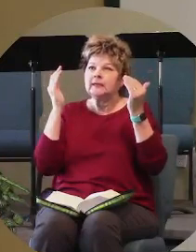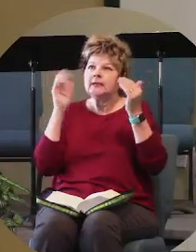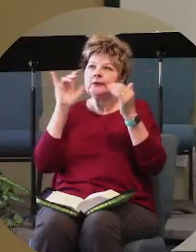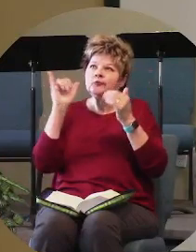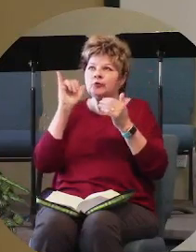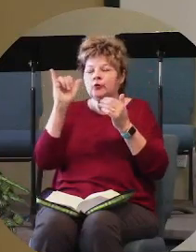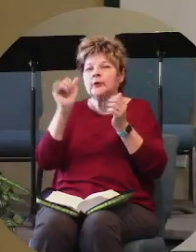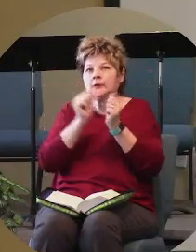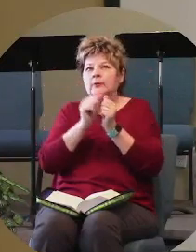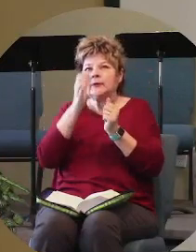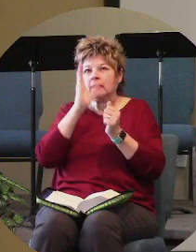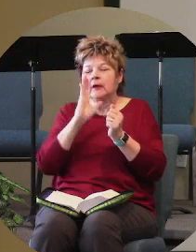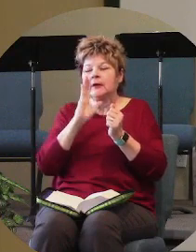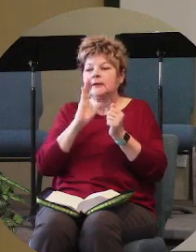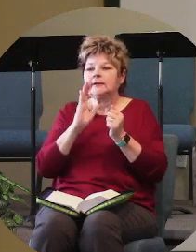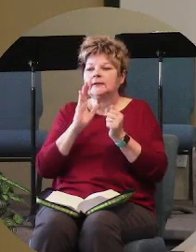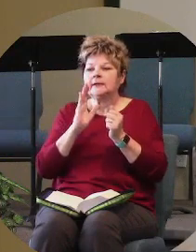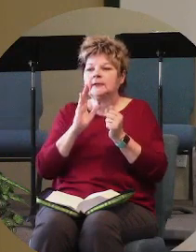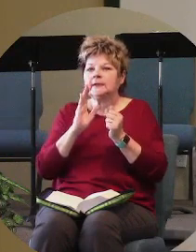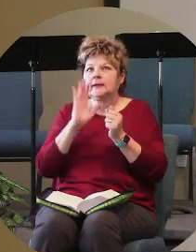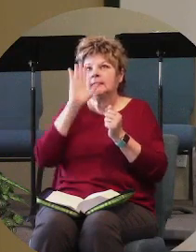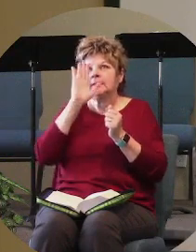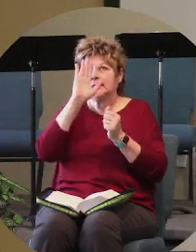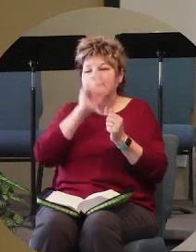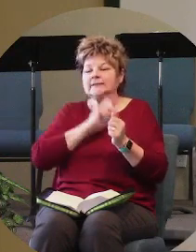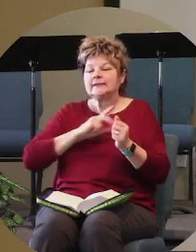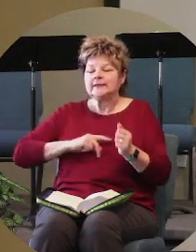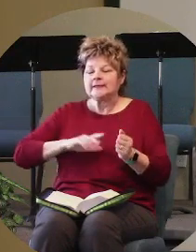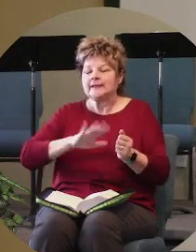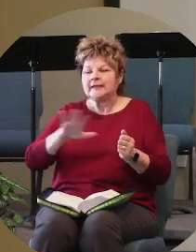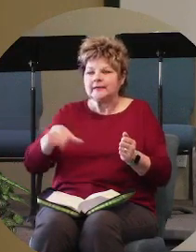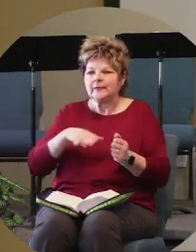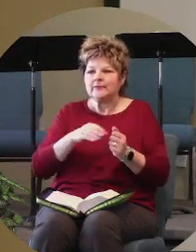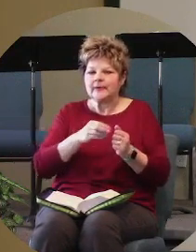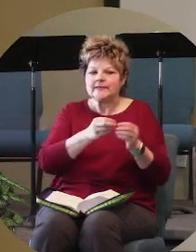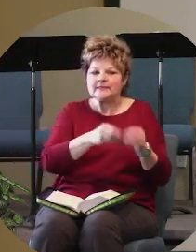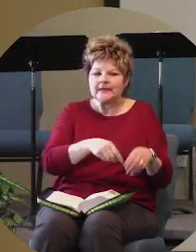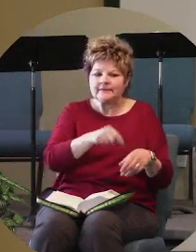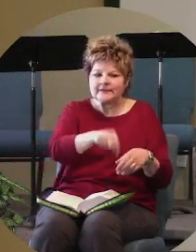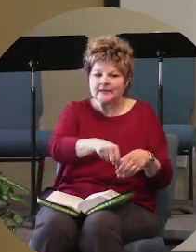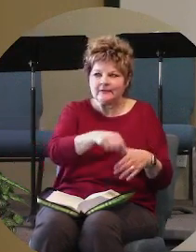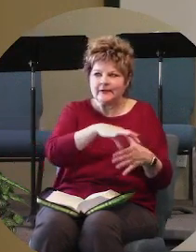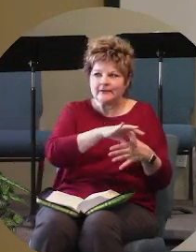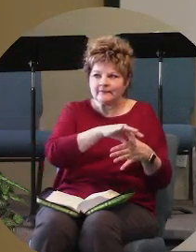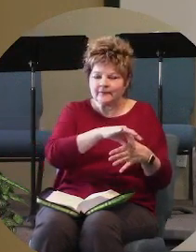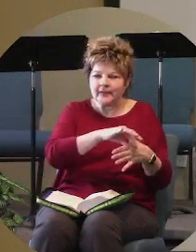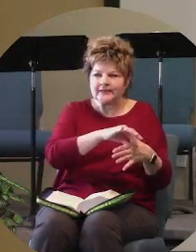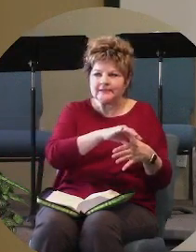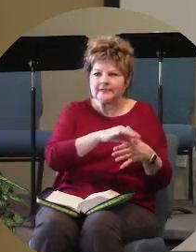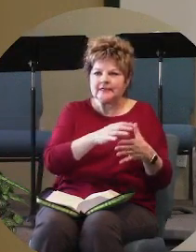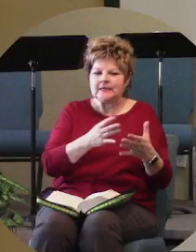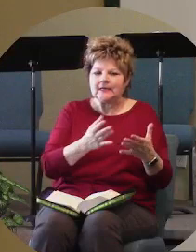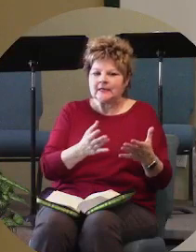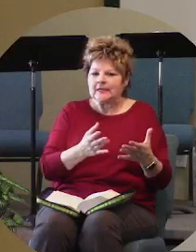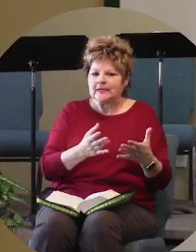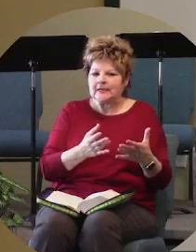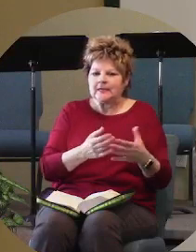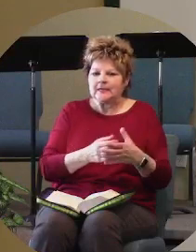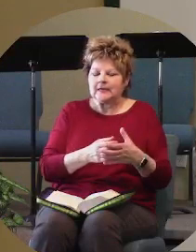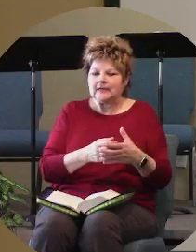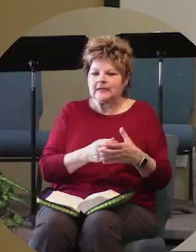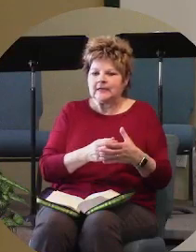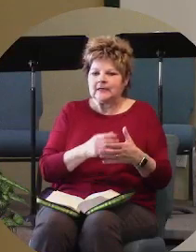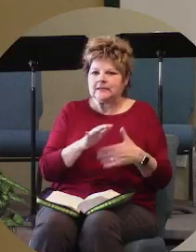eternity with God and his kingdom, but he's left us here in the flesh, which is fallen, is